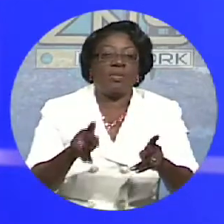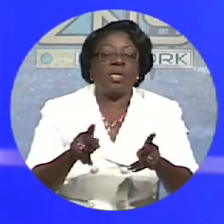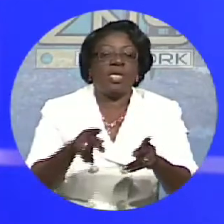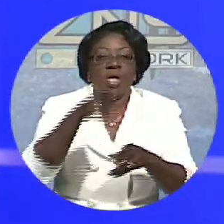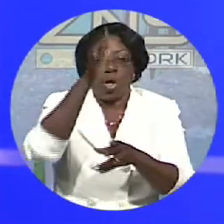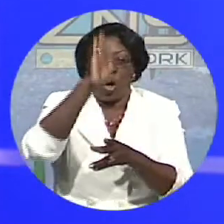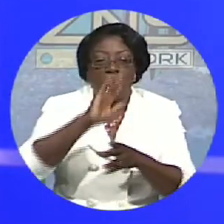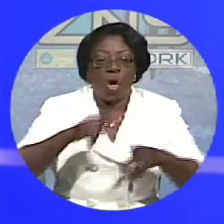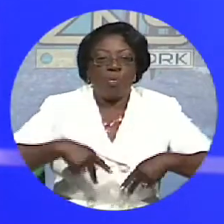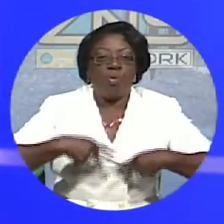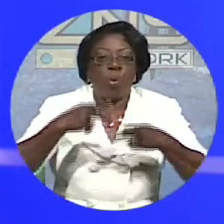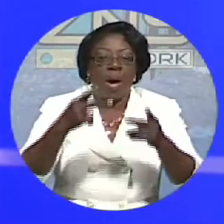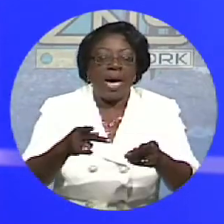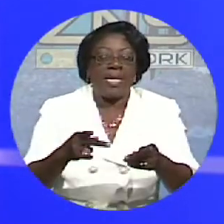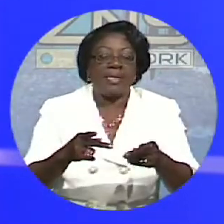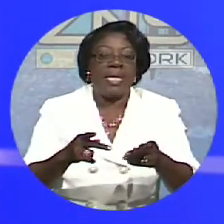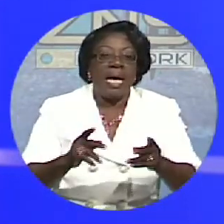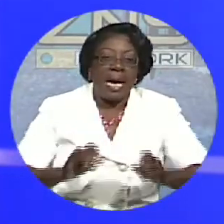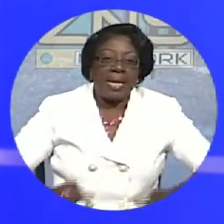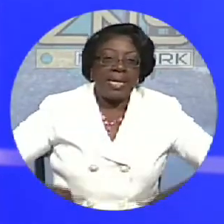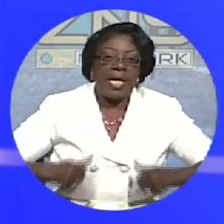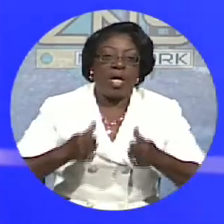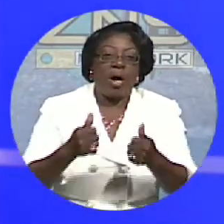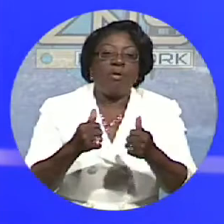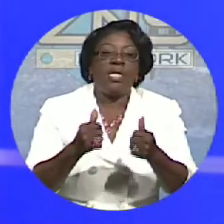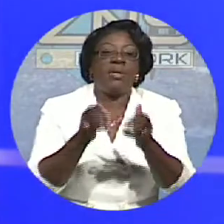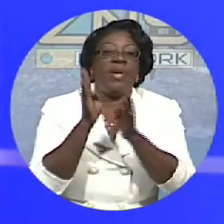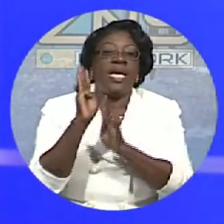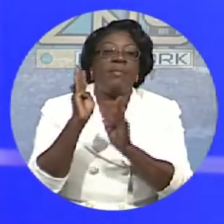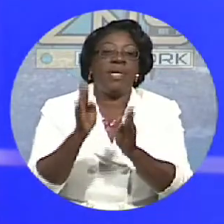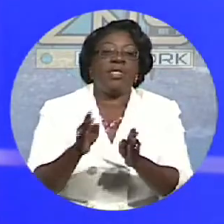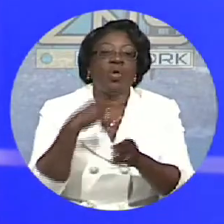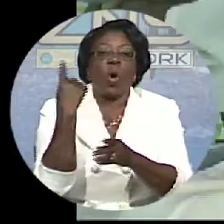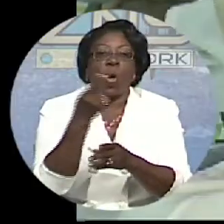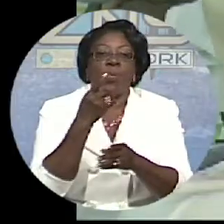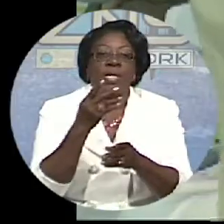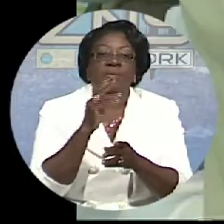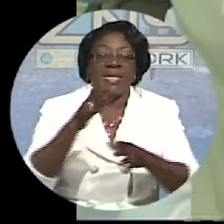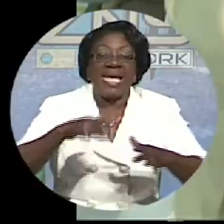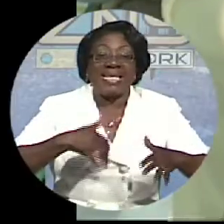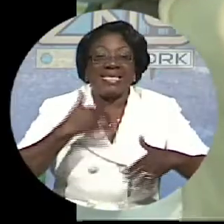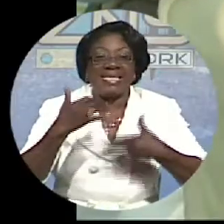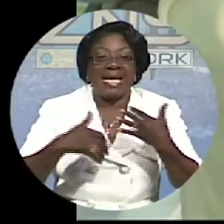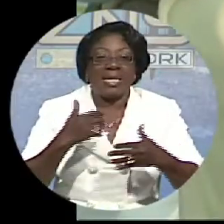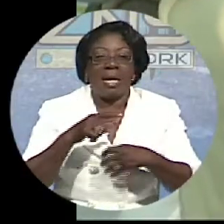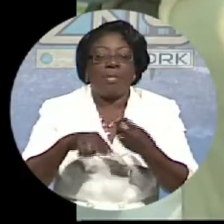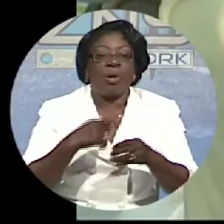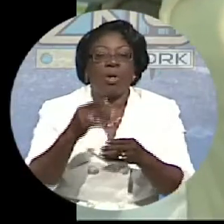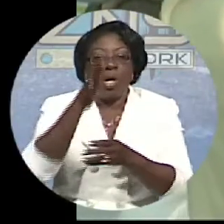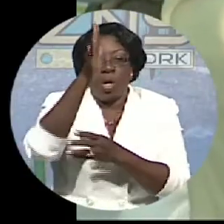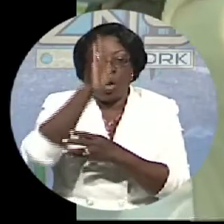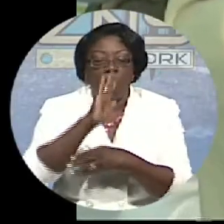everywhere to always be excited for God's goodness. You see, when He lives within,